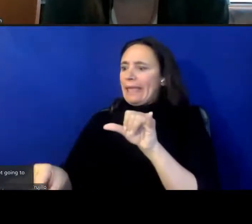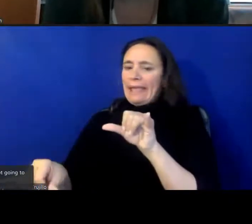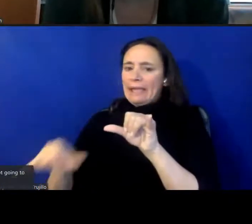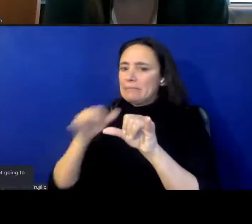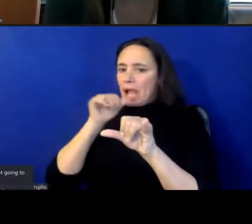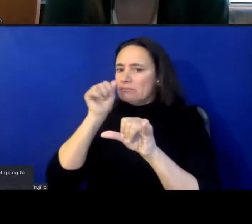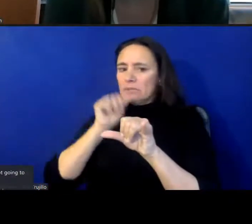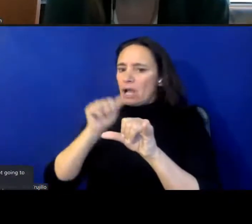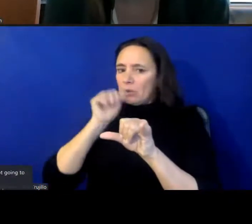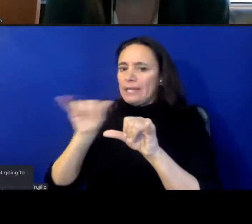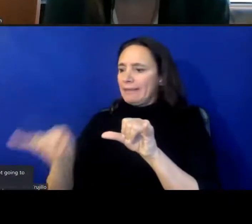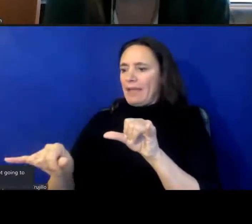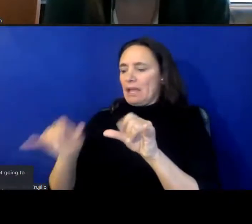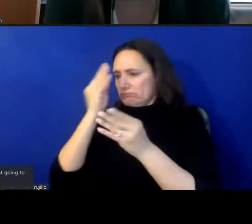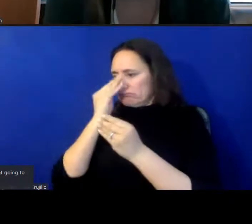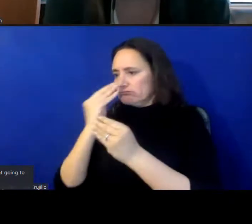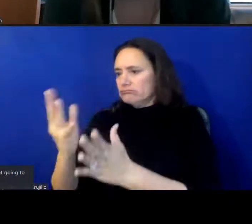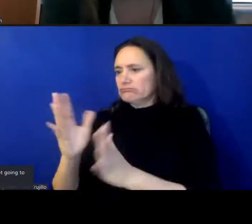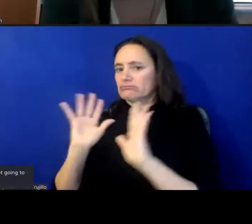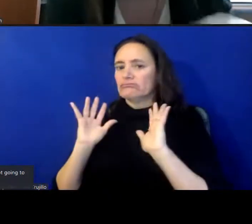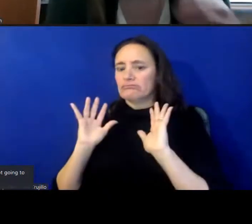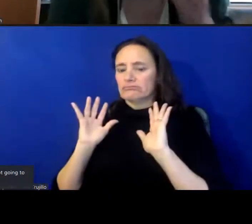it.